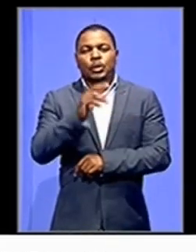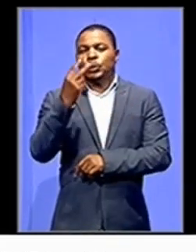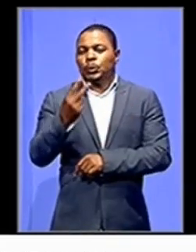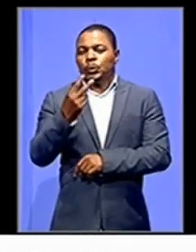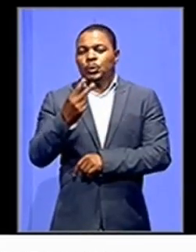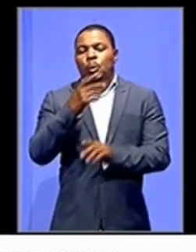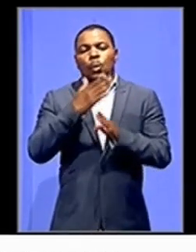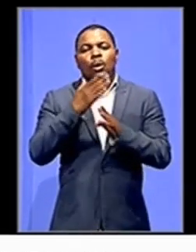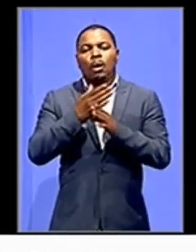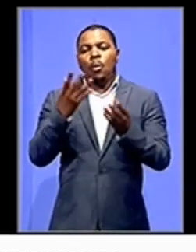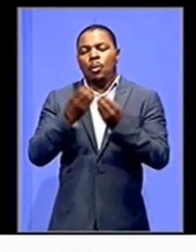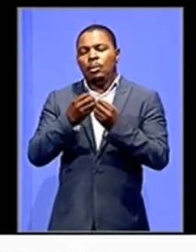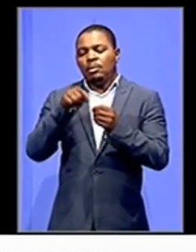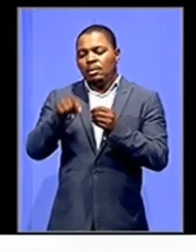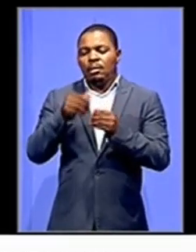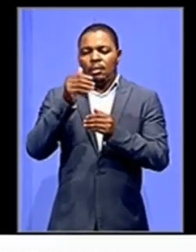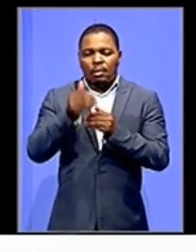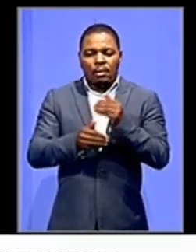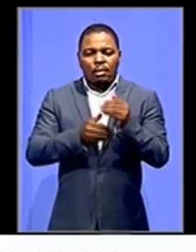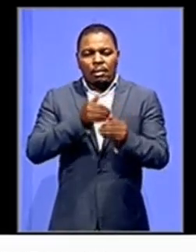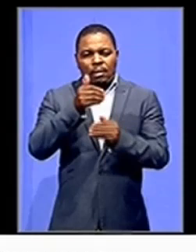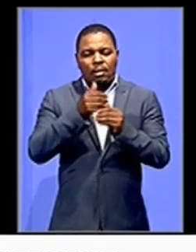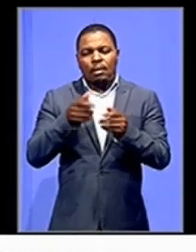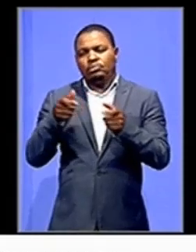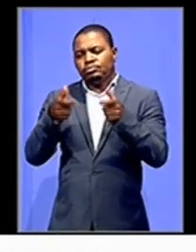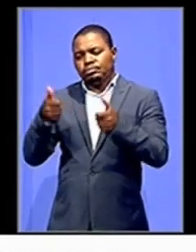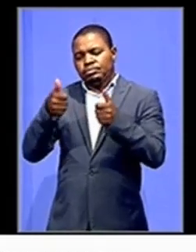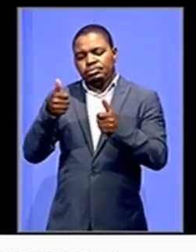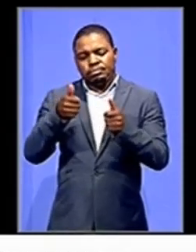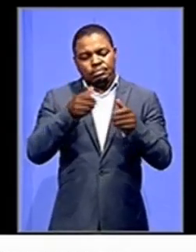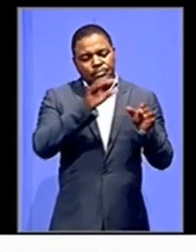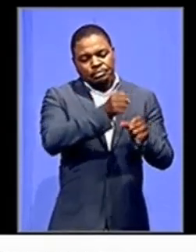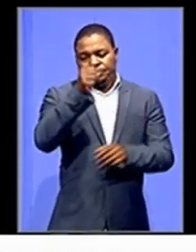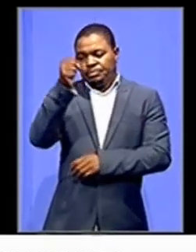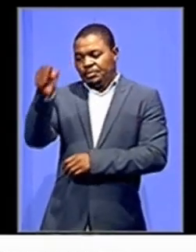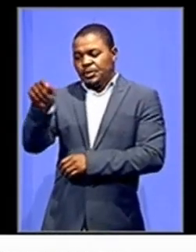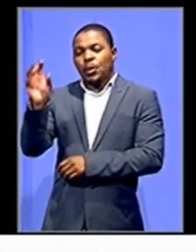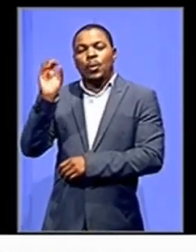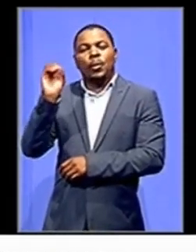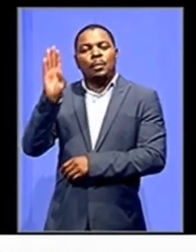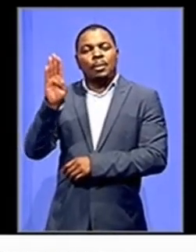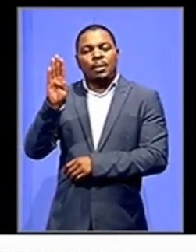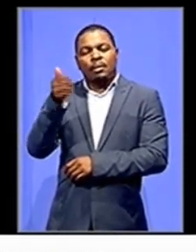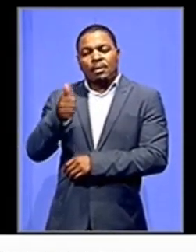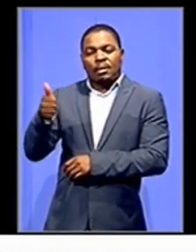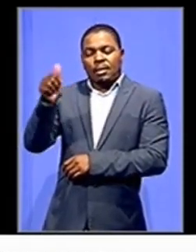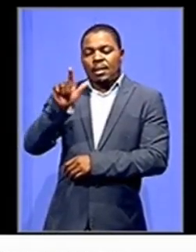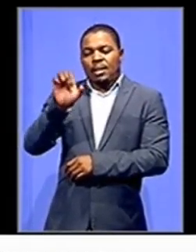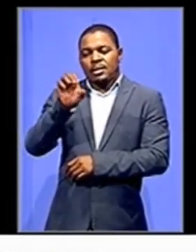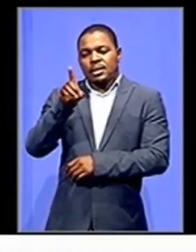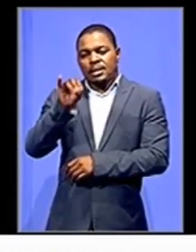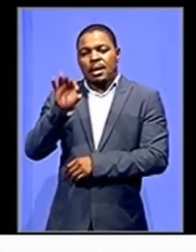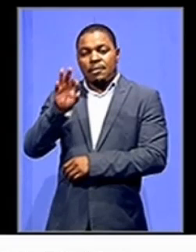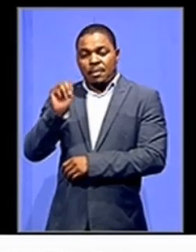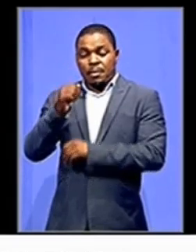SABC 2 mo a sebeditseng teng ho fihlela botsamaisi bo mo romela Bloemfontein ho ya ba Hlooho ya Lesedi FM ka